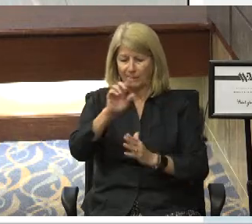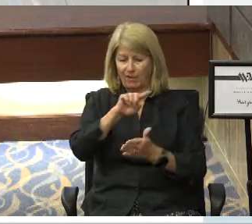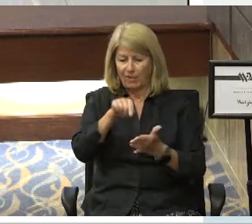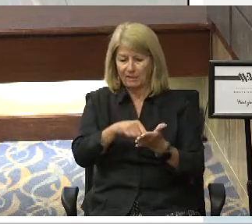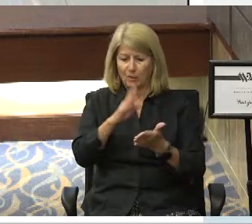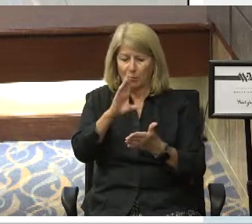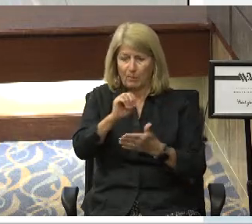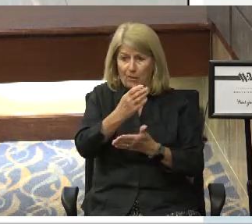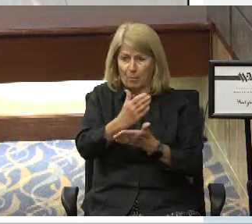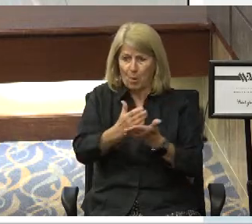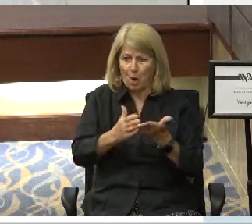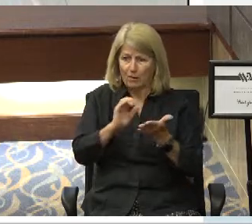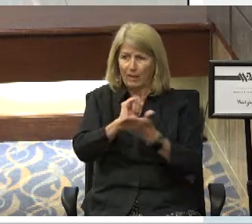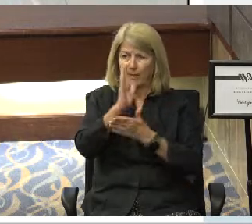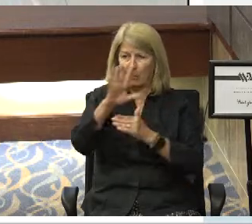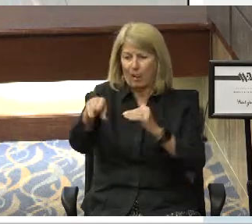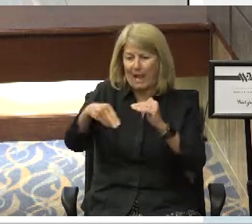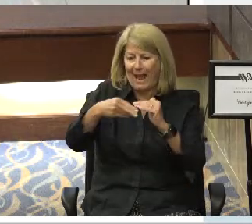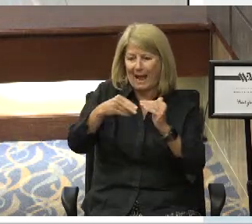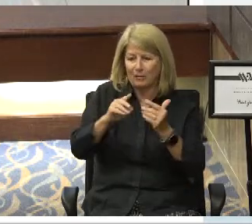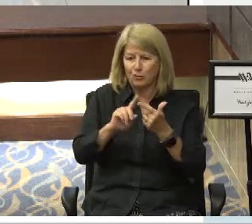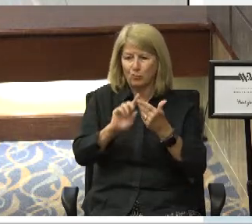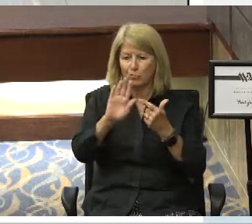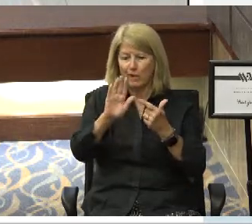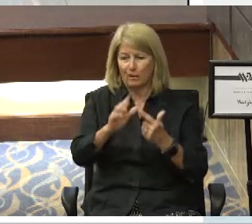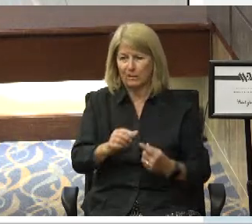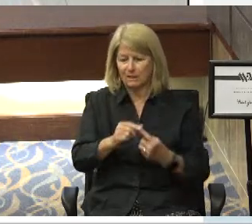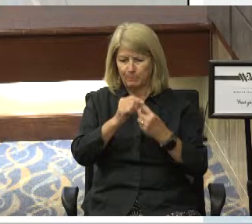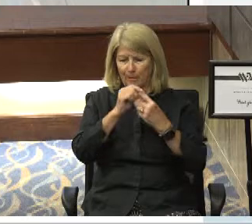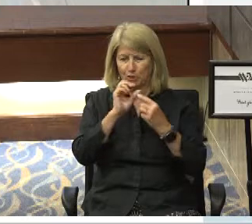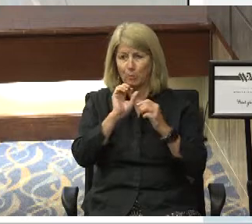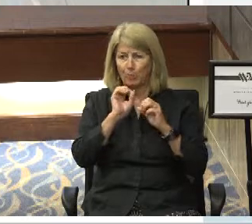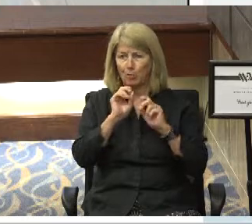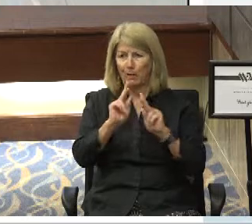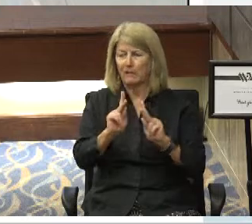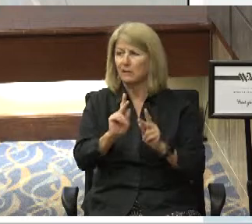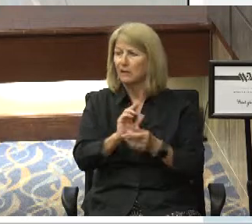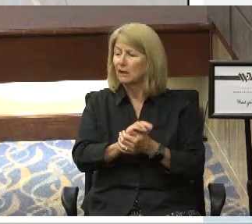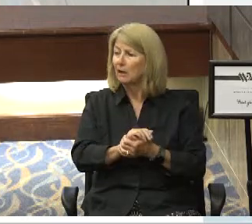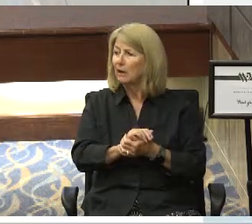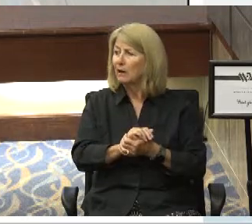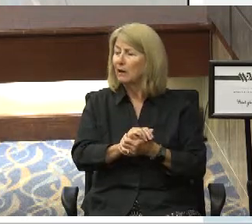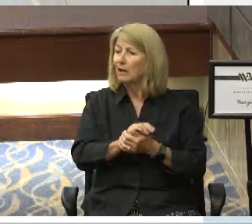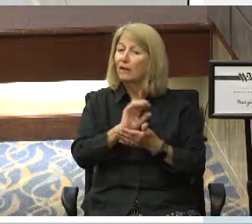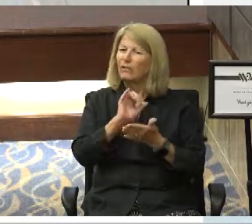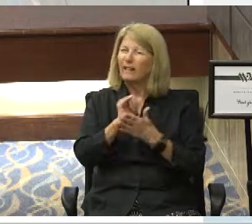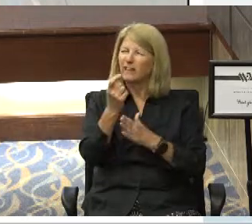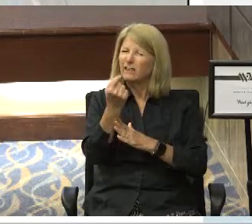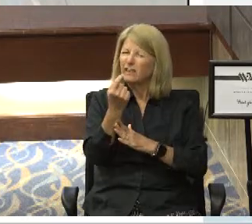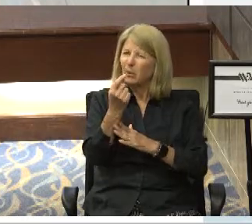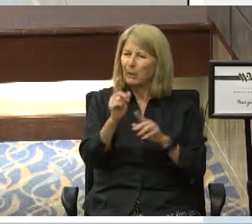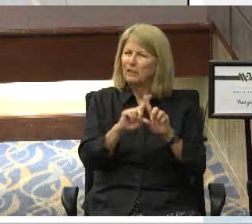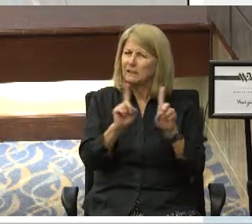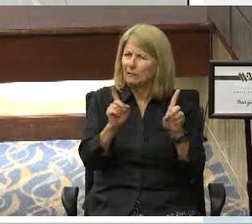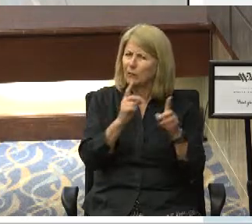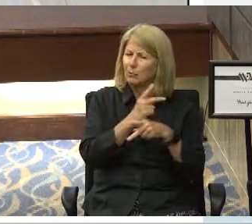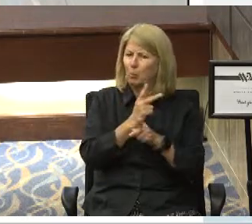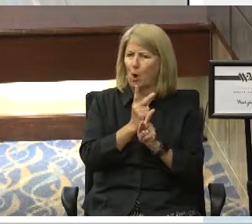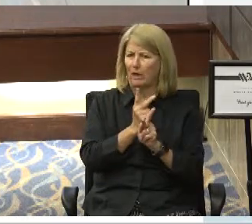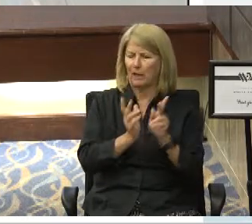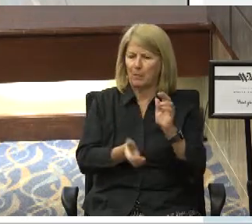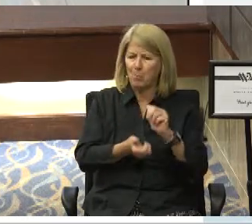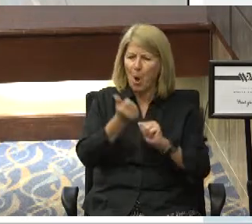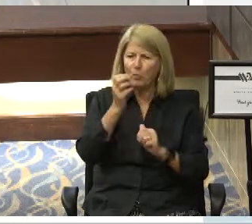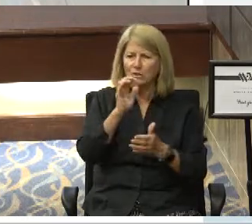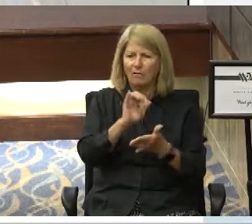be the portion that they would be adding on to their special permit. It is a little bit different product. Most of